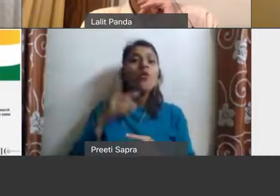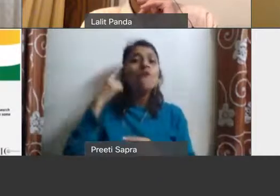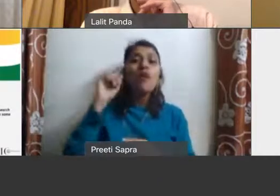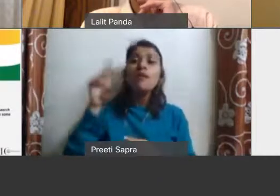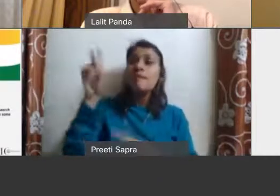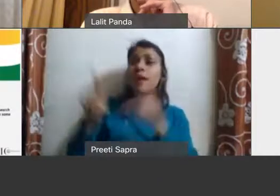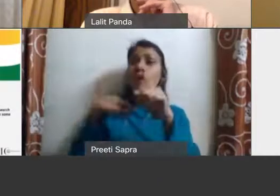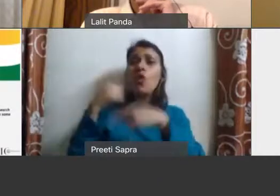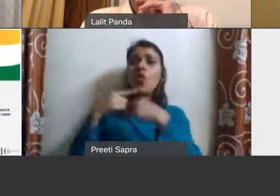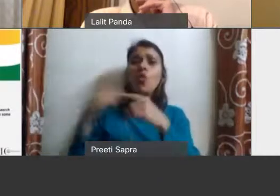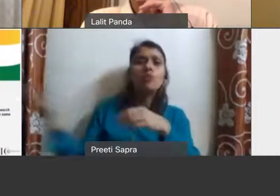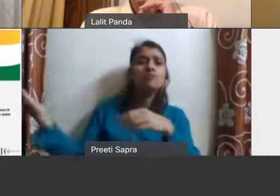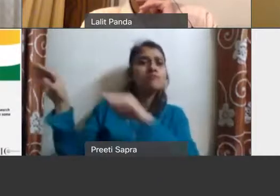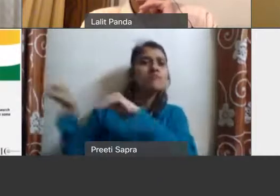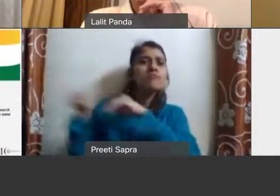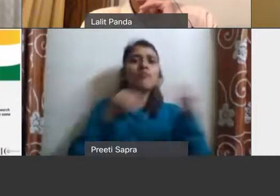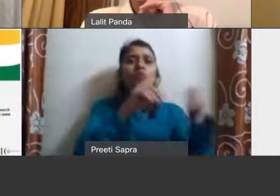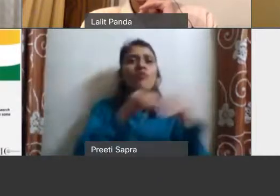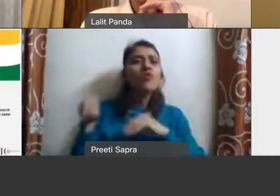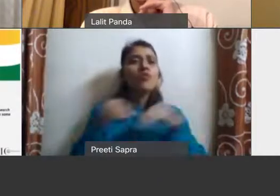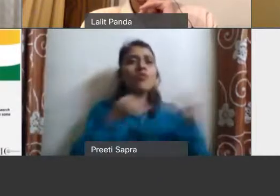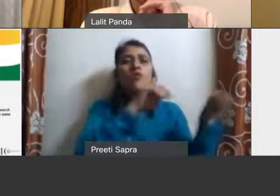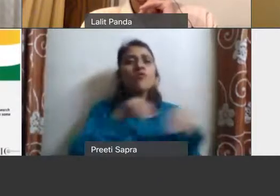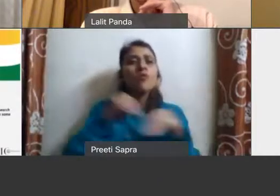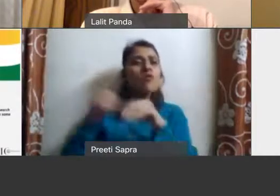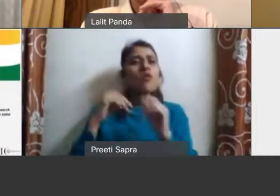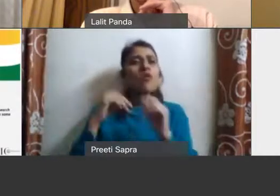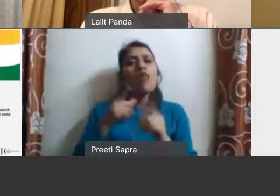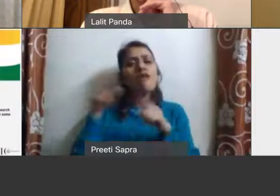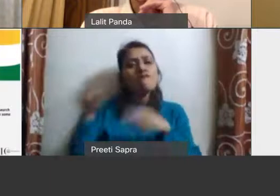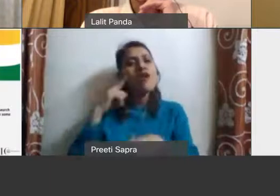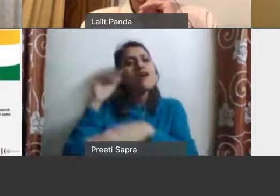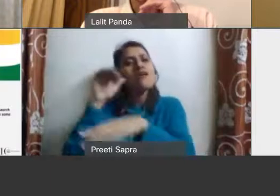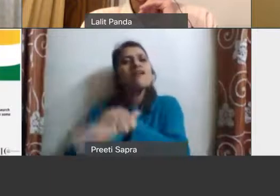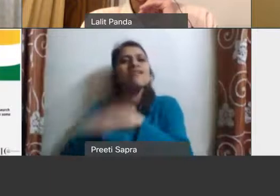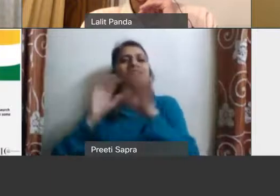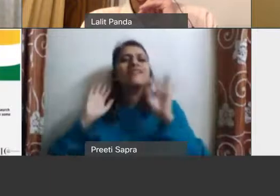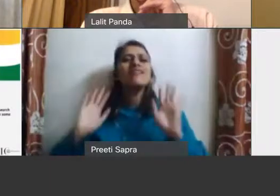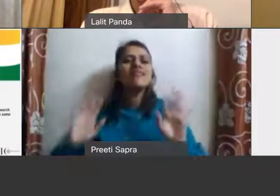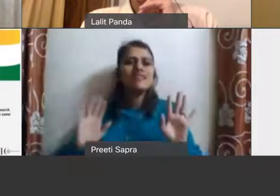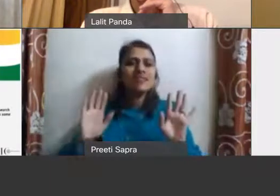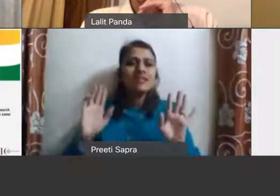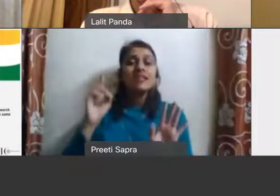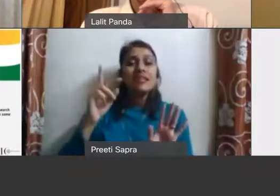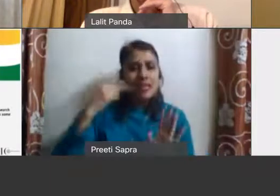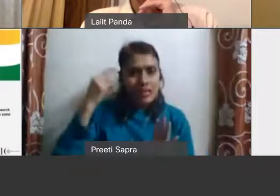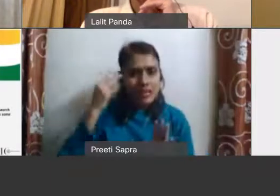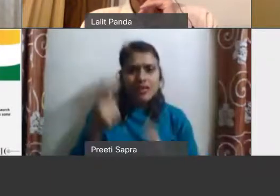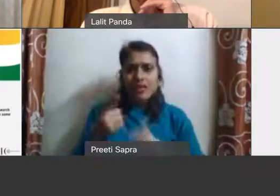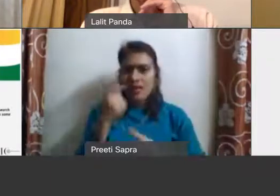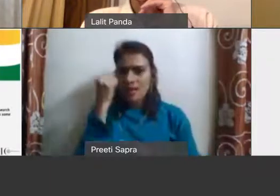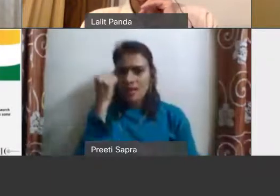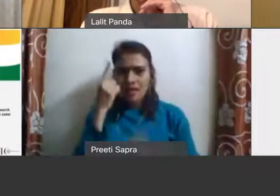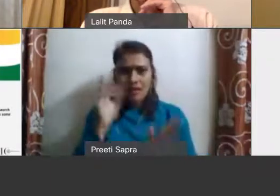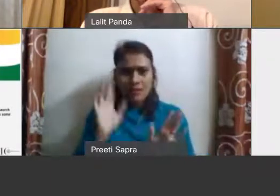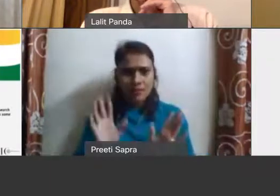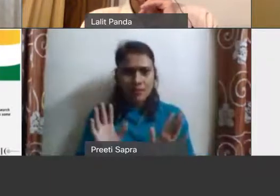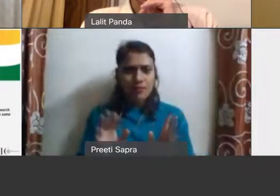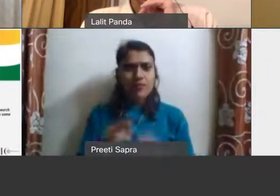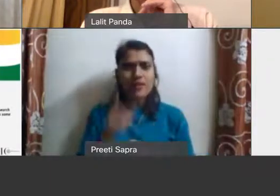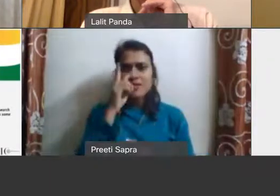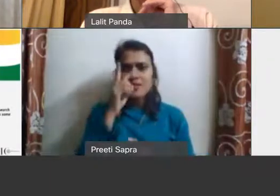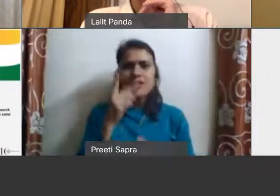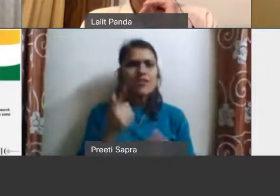the category of illegal migrant does not recognize or is not sensitive or not attentive towards the problem of asylum